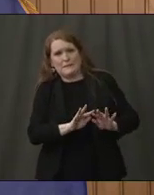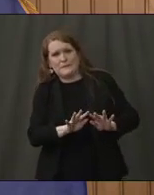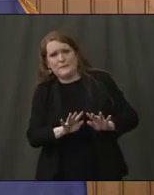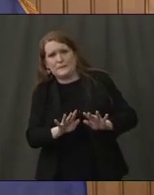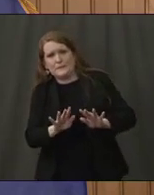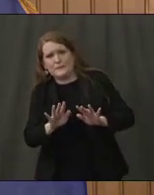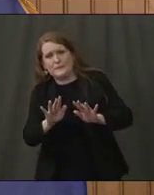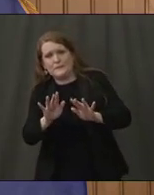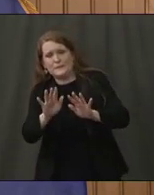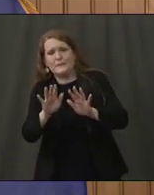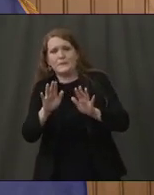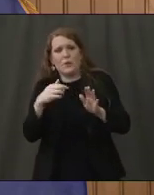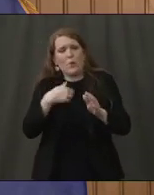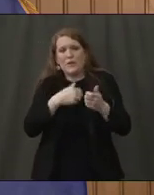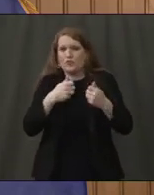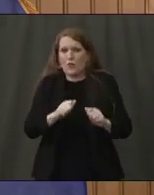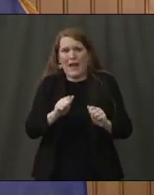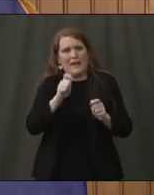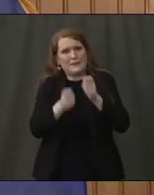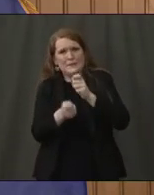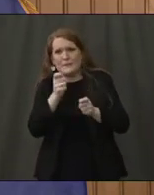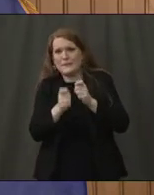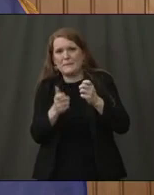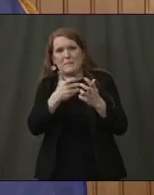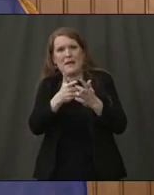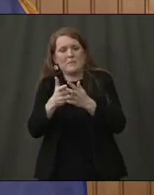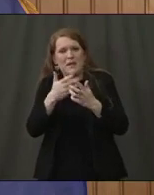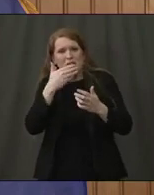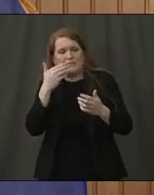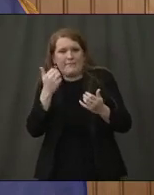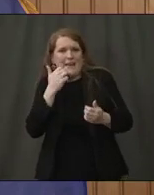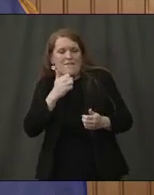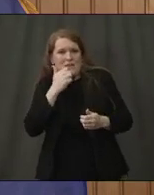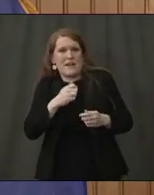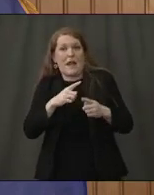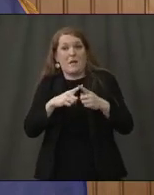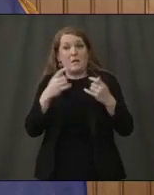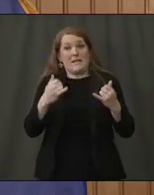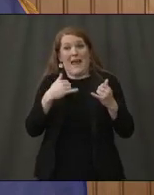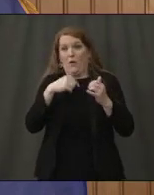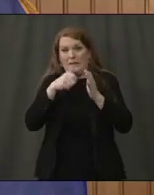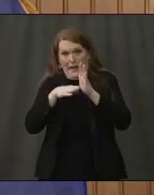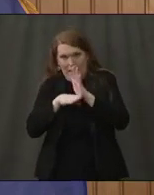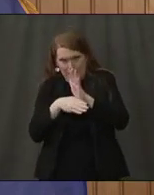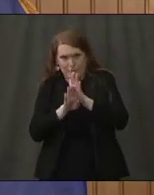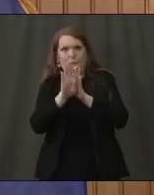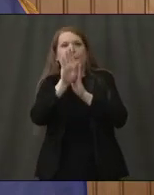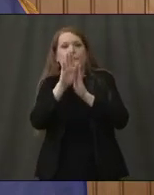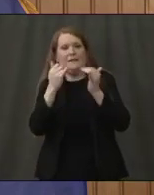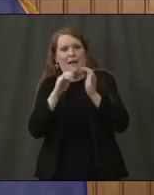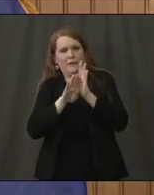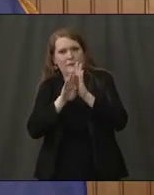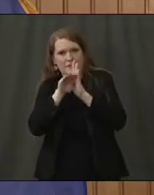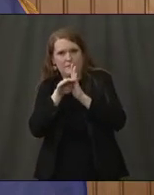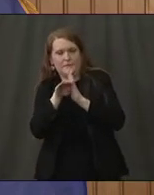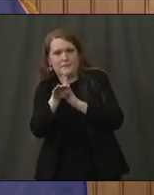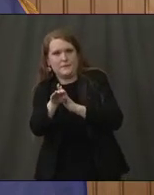it's linear right now, and that allows us to model even more carefully. Right now we have the beds, right now we have